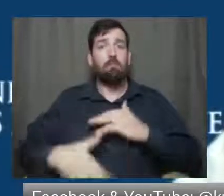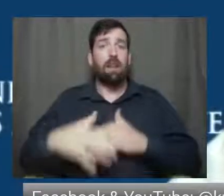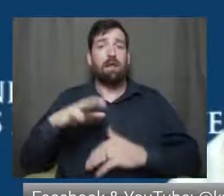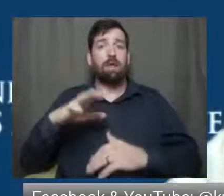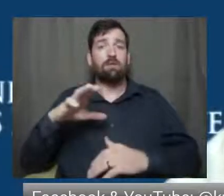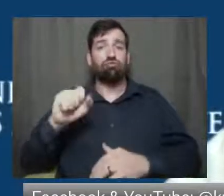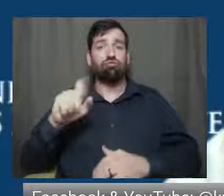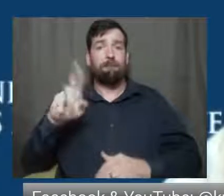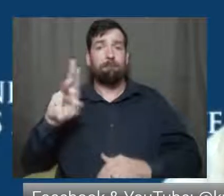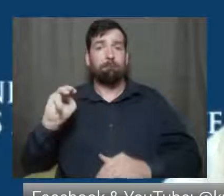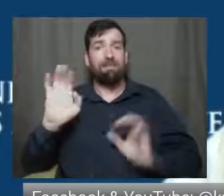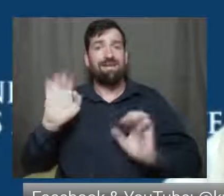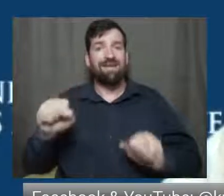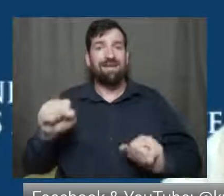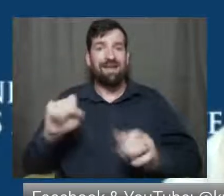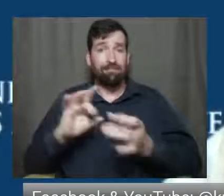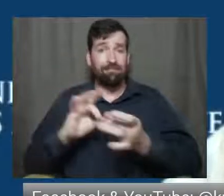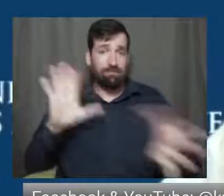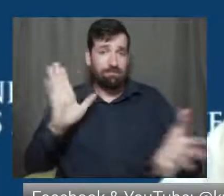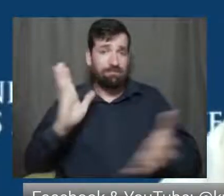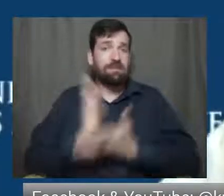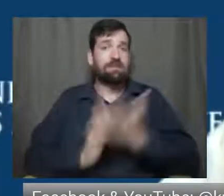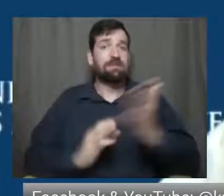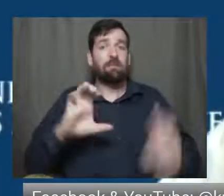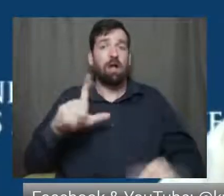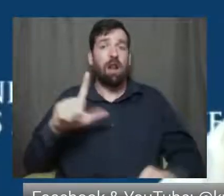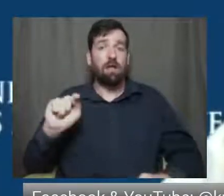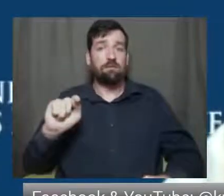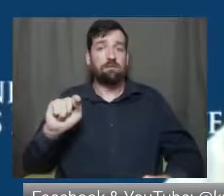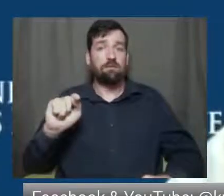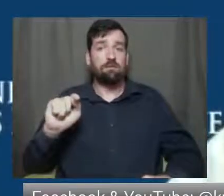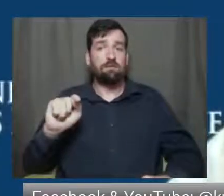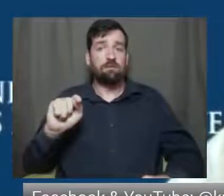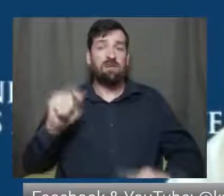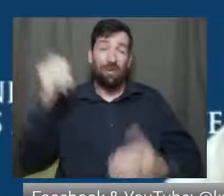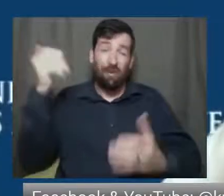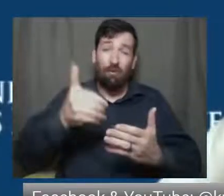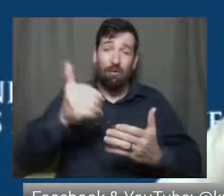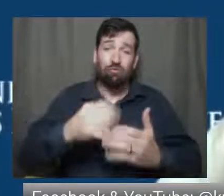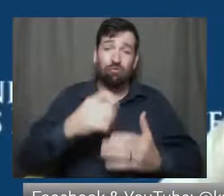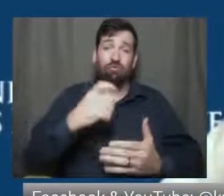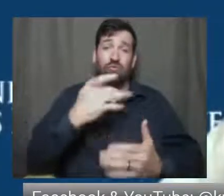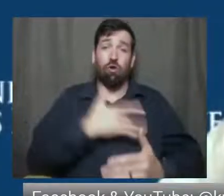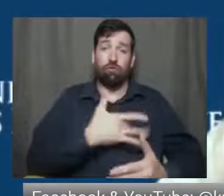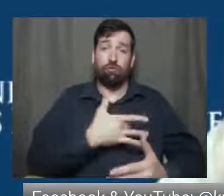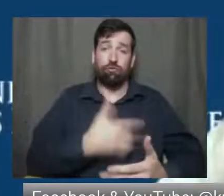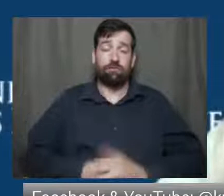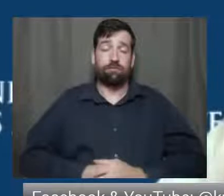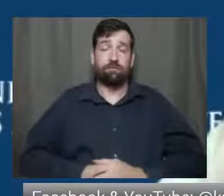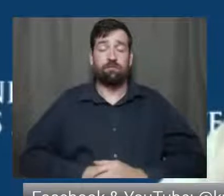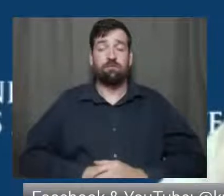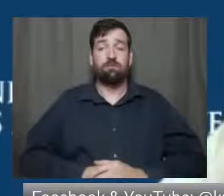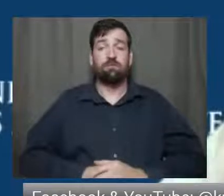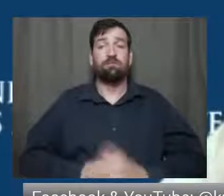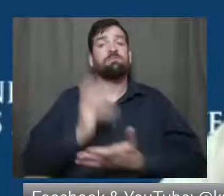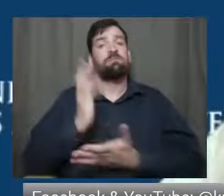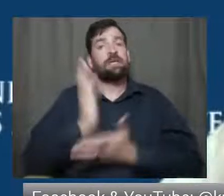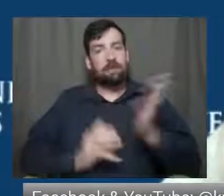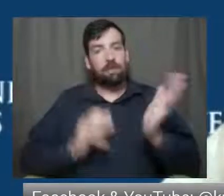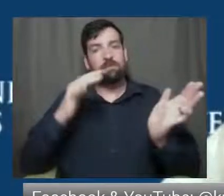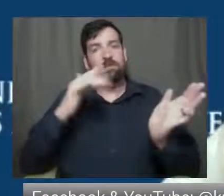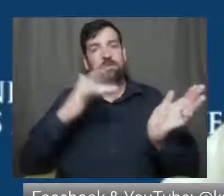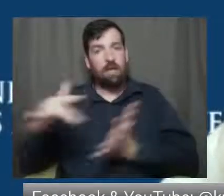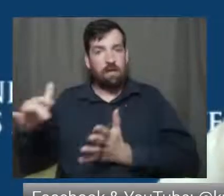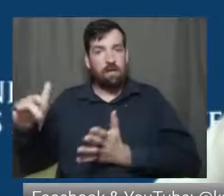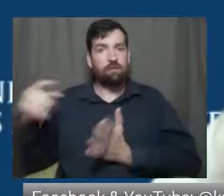some clots closer to the heart. There's some studies showing that